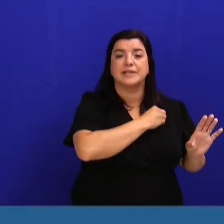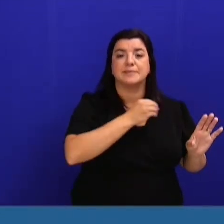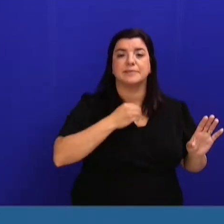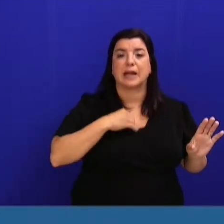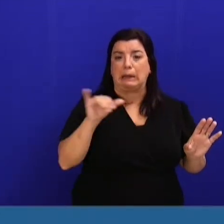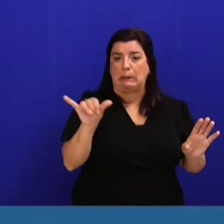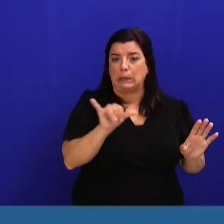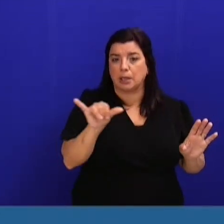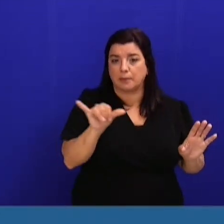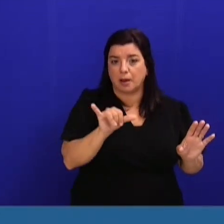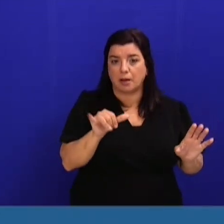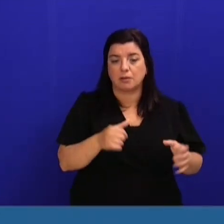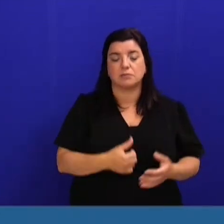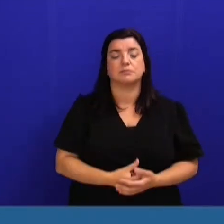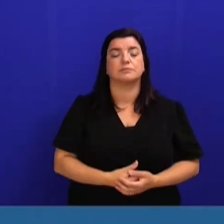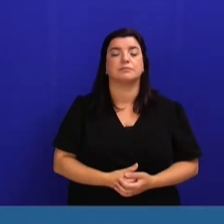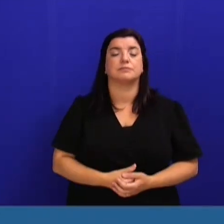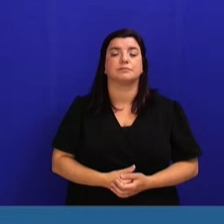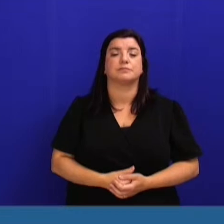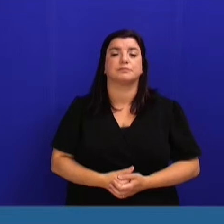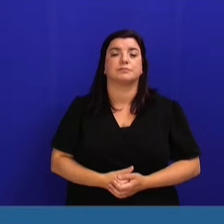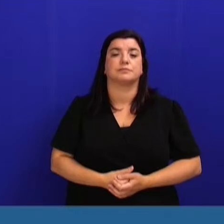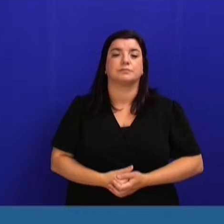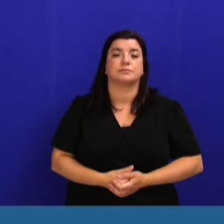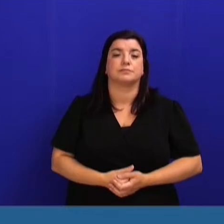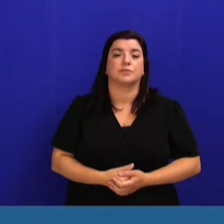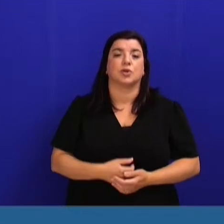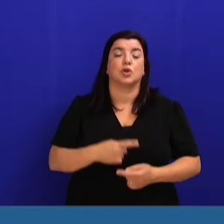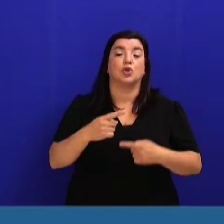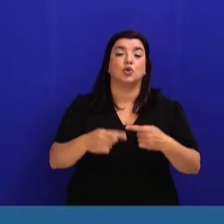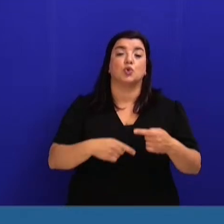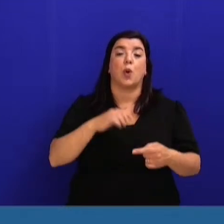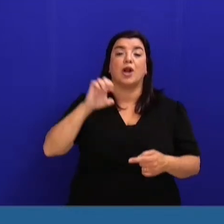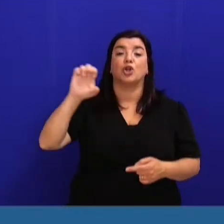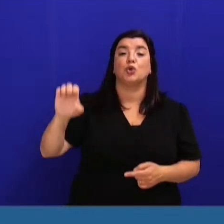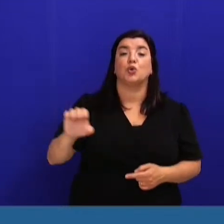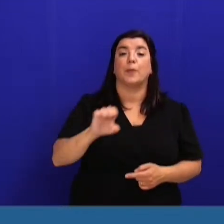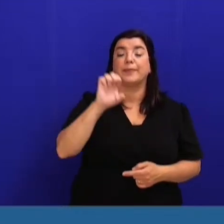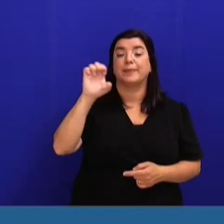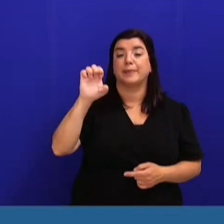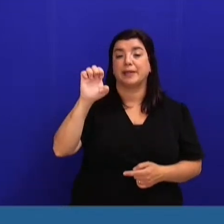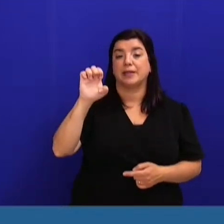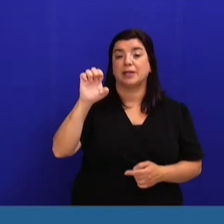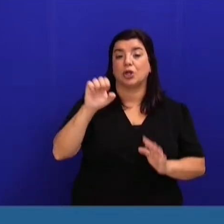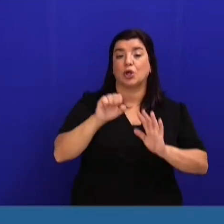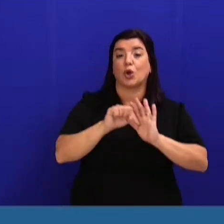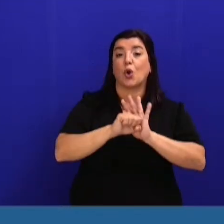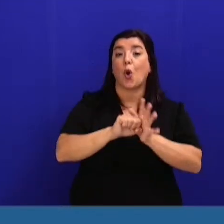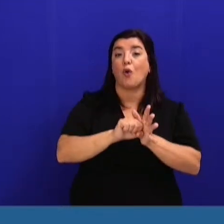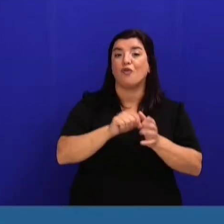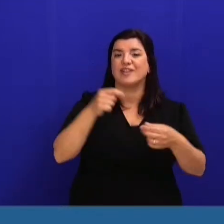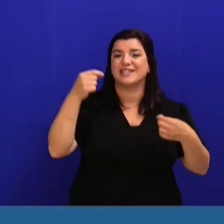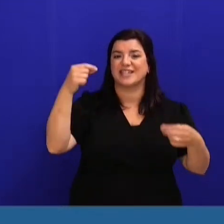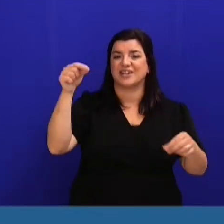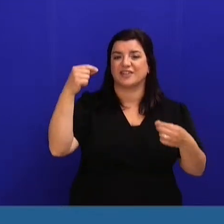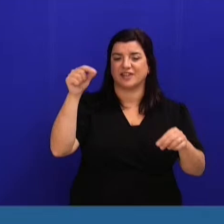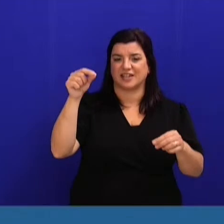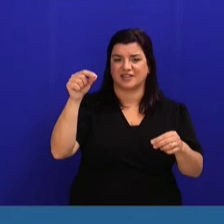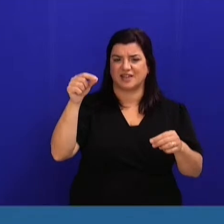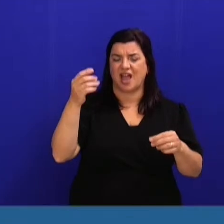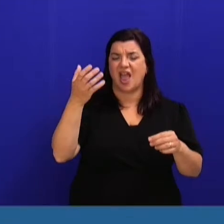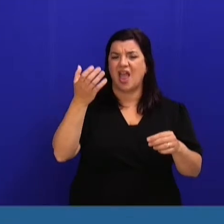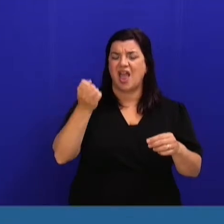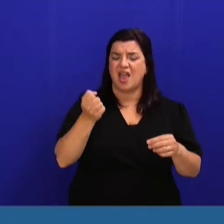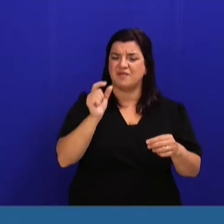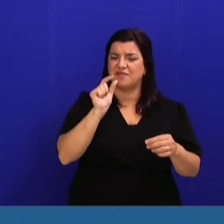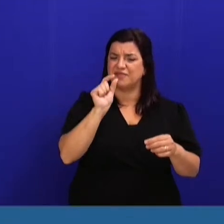ħaġa rigward il-European COVID Digital Certificate, hemm xi diskrepanzi